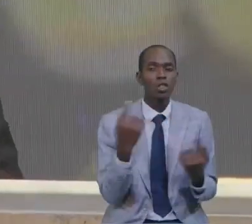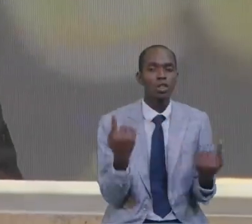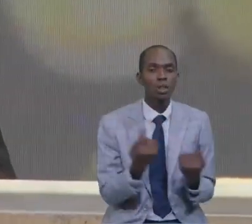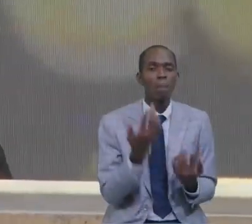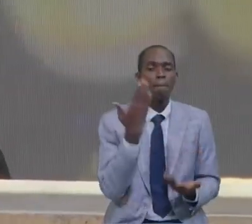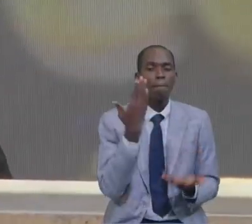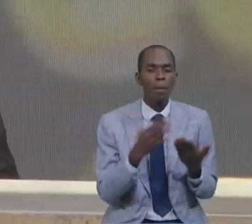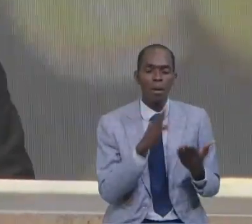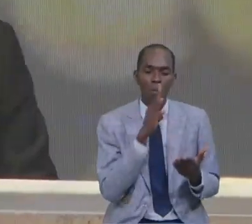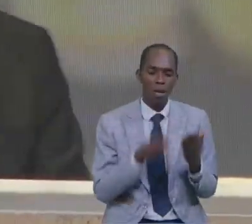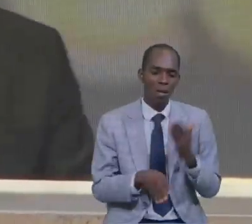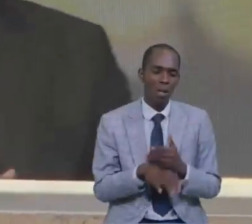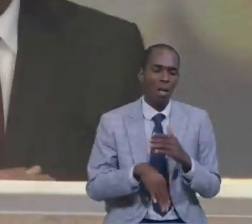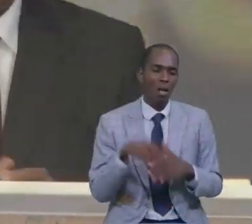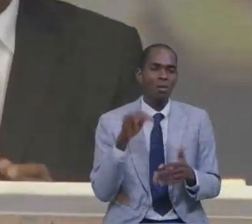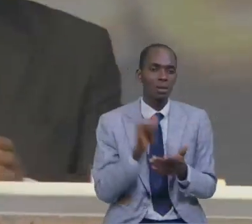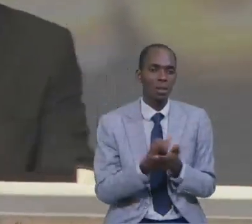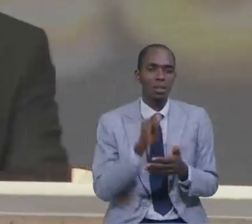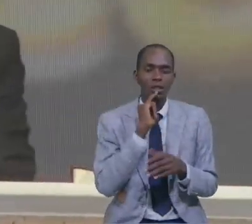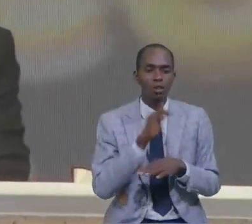by God. A,